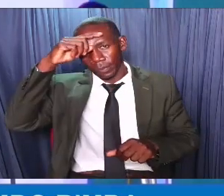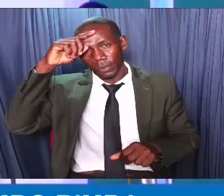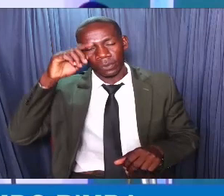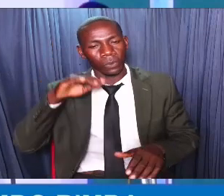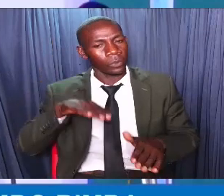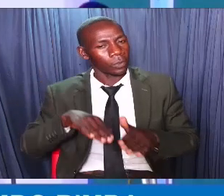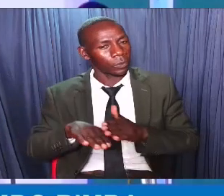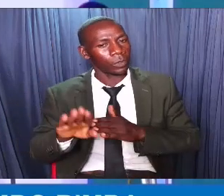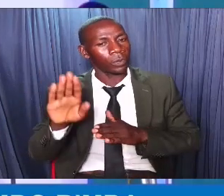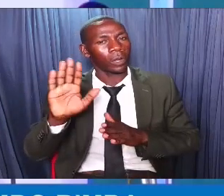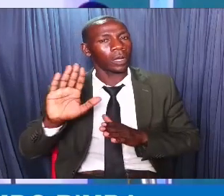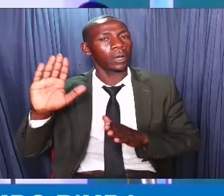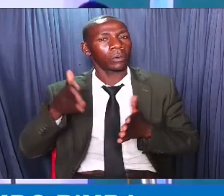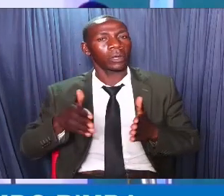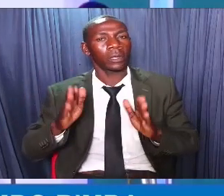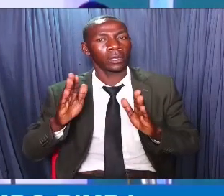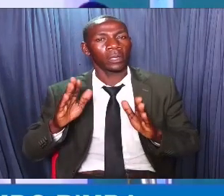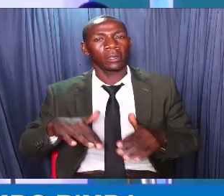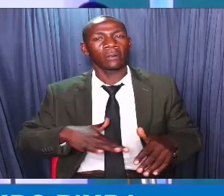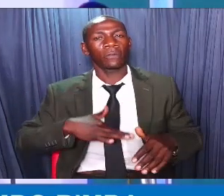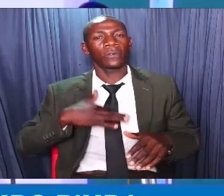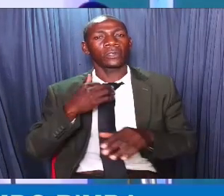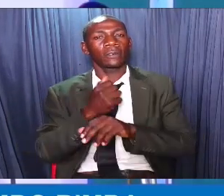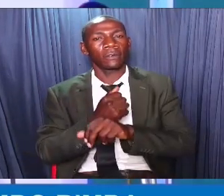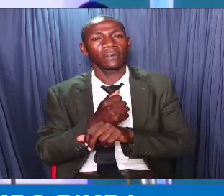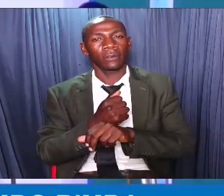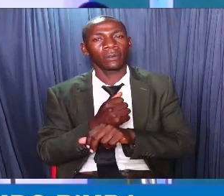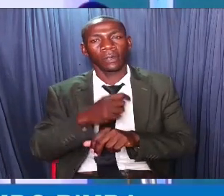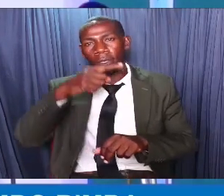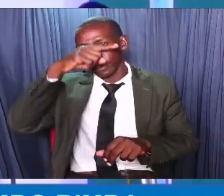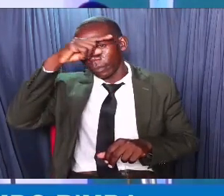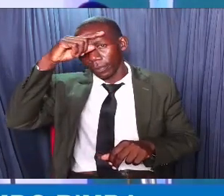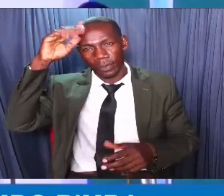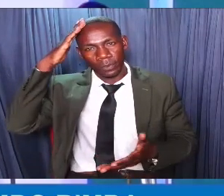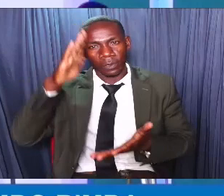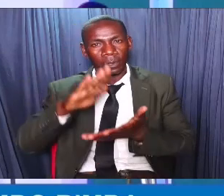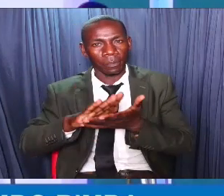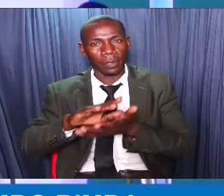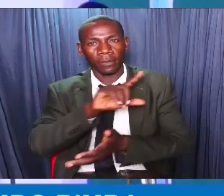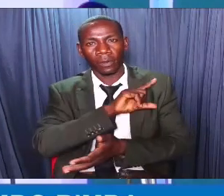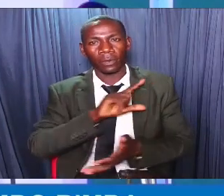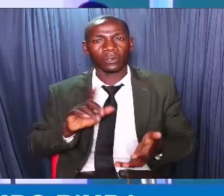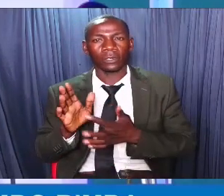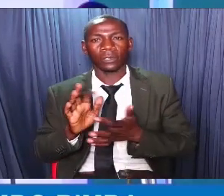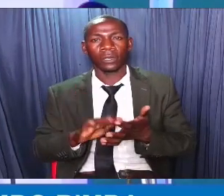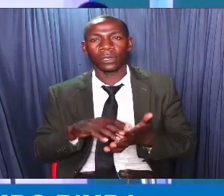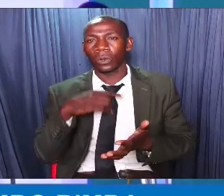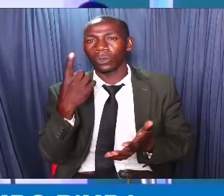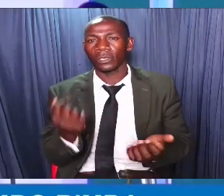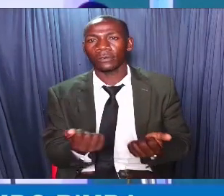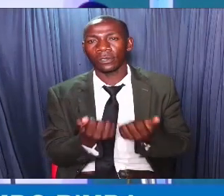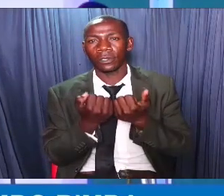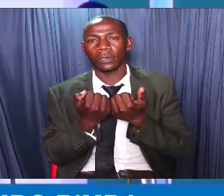njia zake. Because you are walking in his ordinances. Ujisikie uko salama. Feel yourself. Kwa sababu umemwamini yeye Bwana Yesu. Because you believe in him Jesus aokoaye.